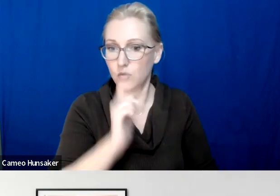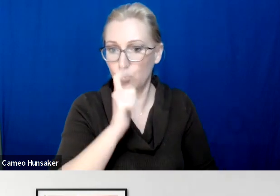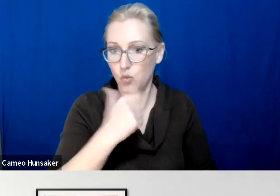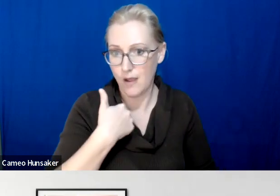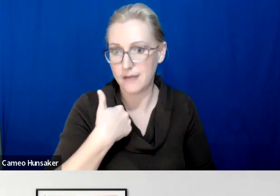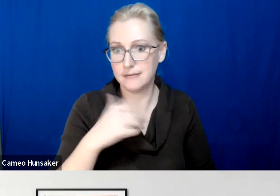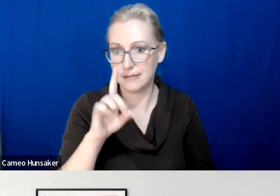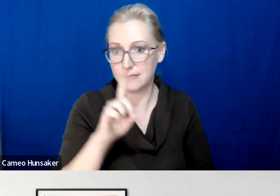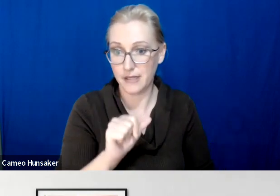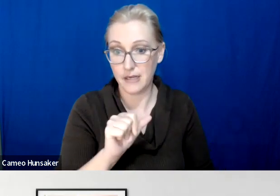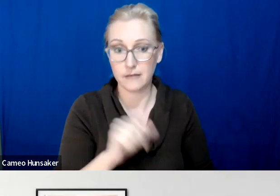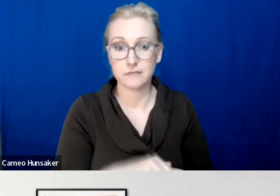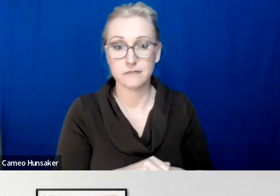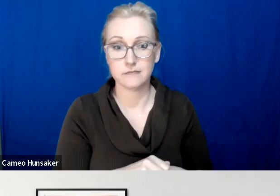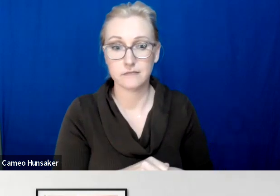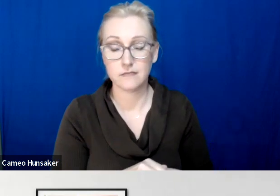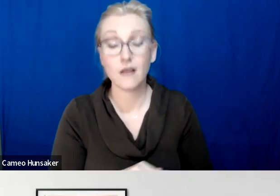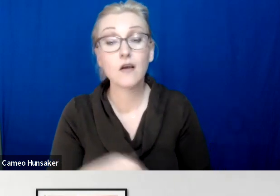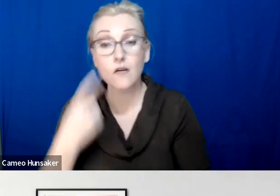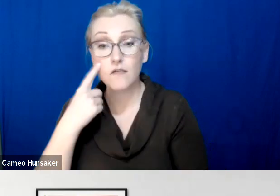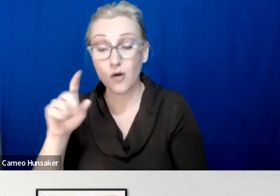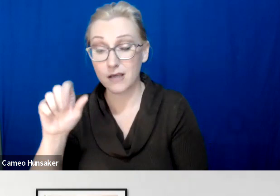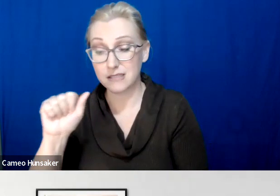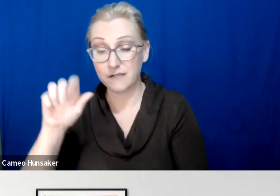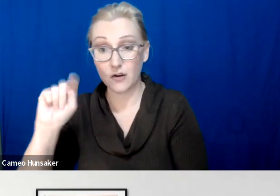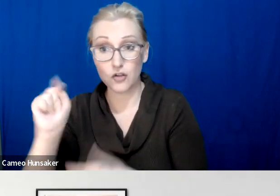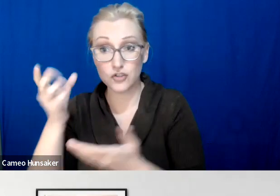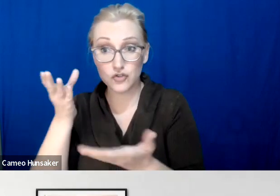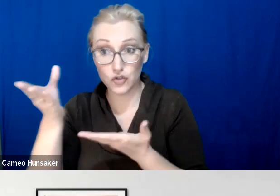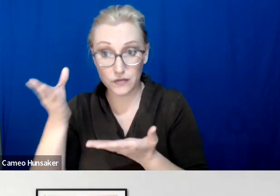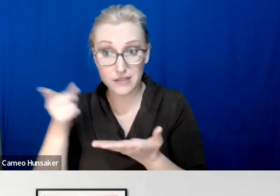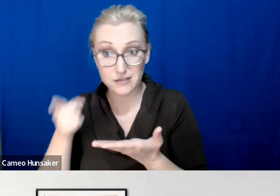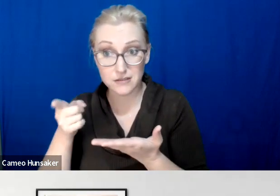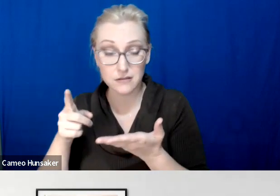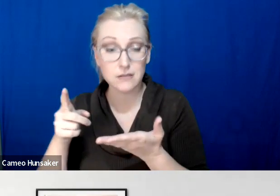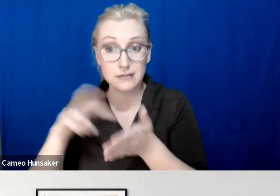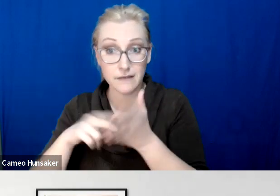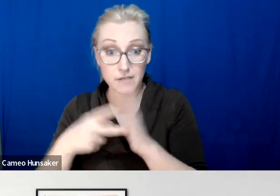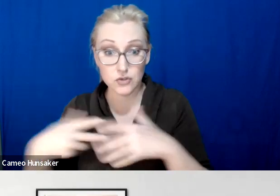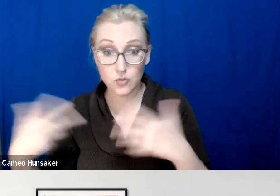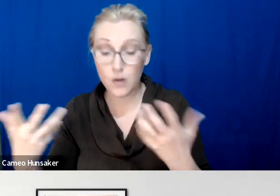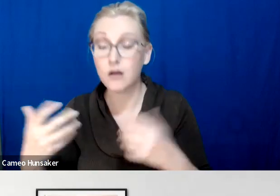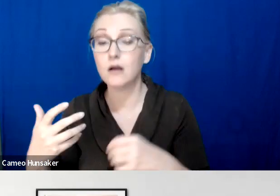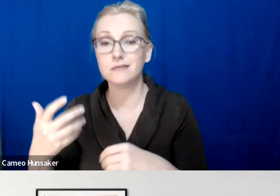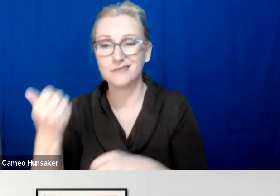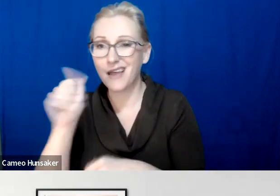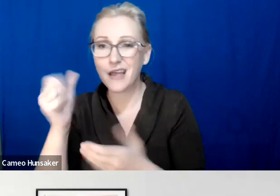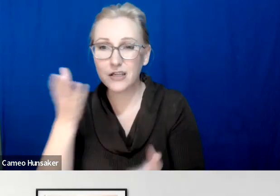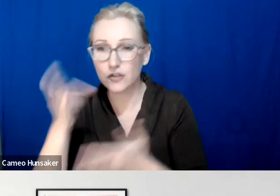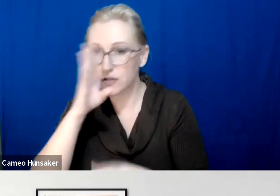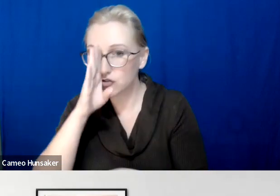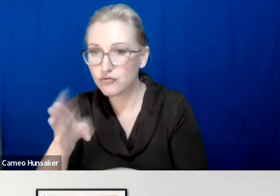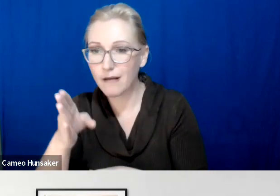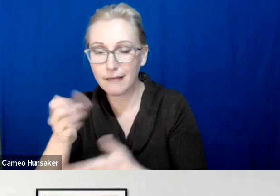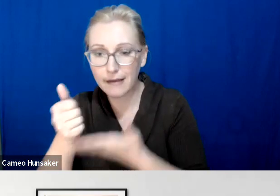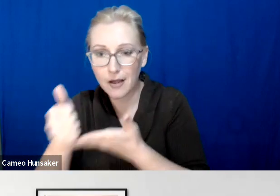definition from the law of assistive technology service is any service that directly assists a child with a